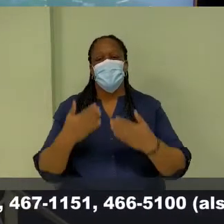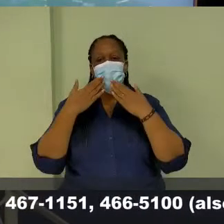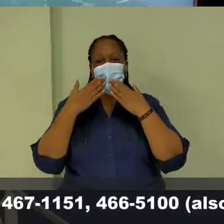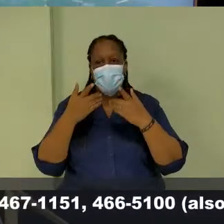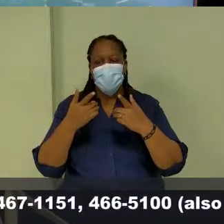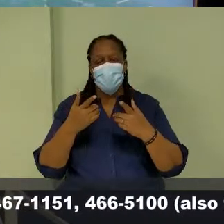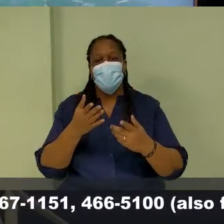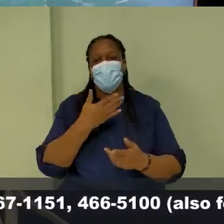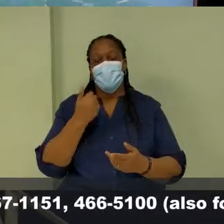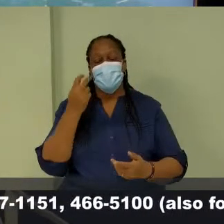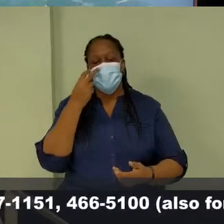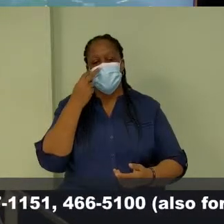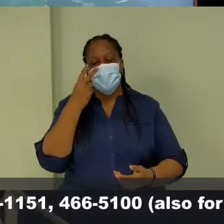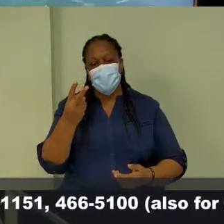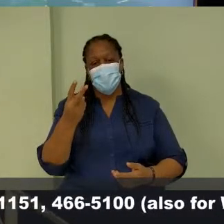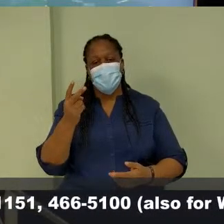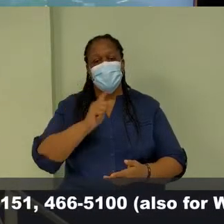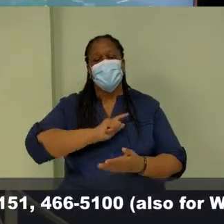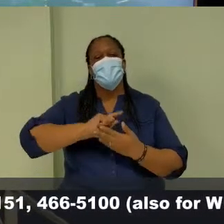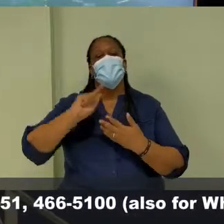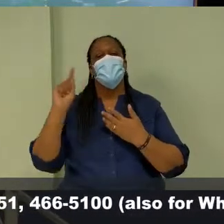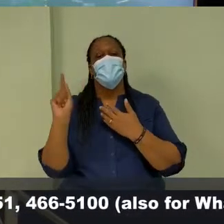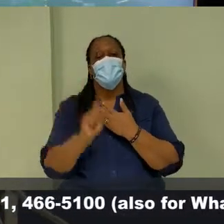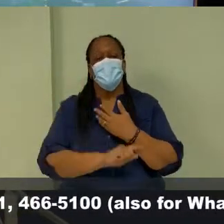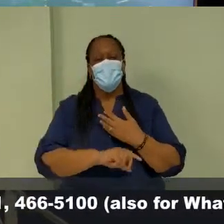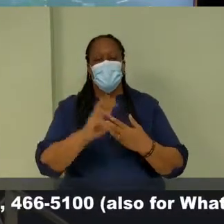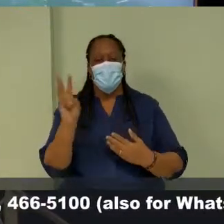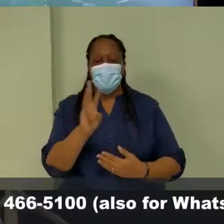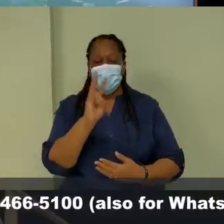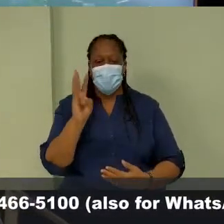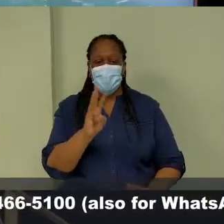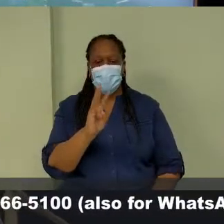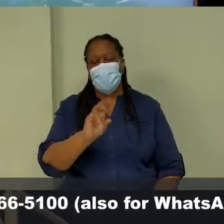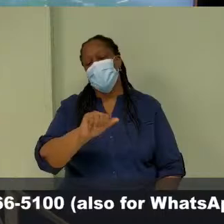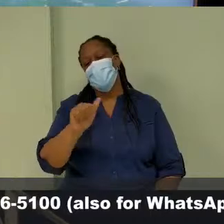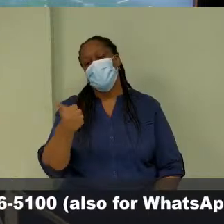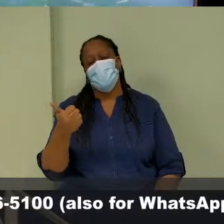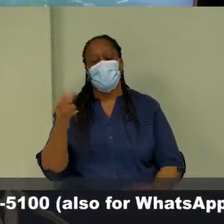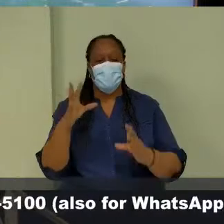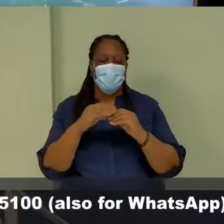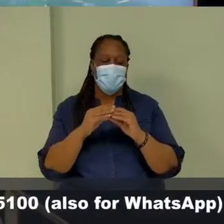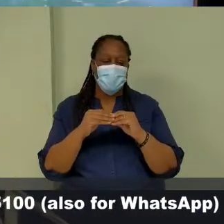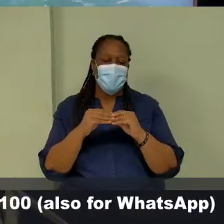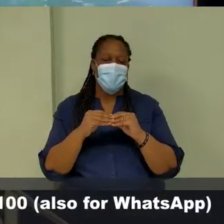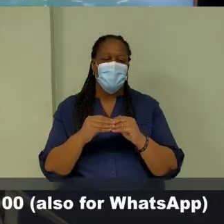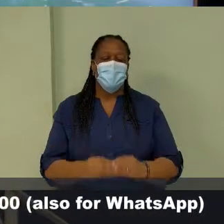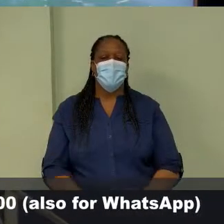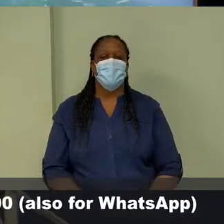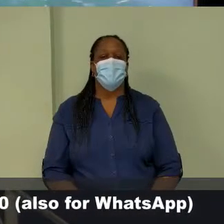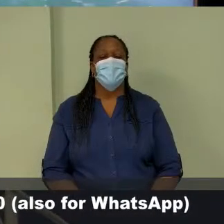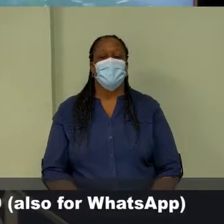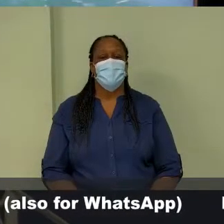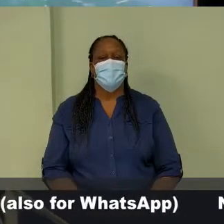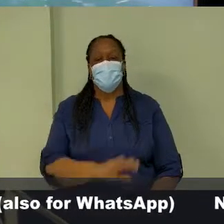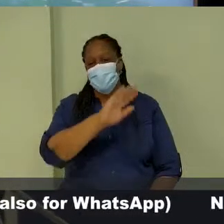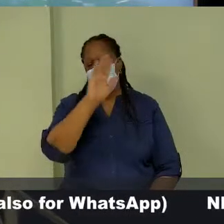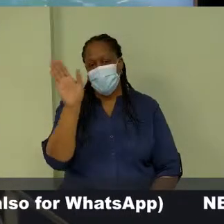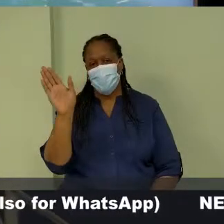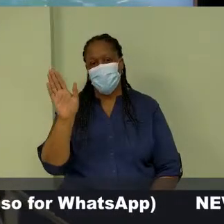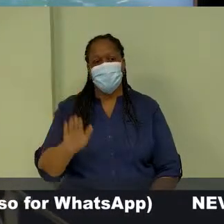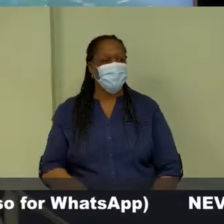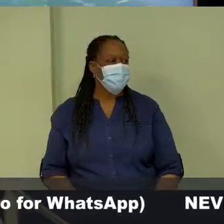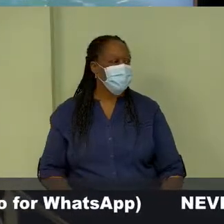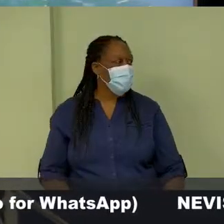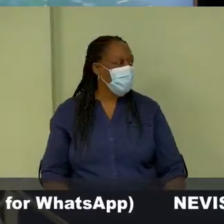much, and we will see you next week, Wednesday, for another briefing. I am Les Roy Williams.